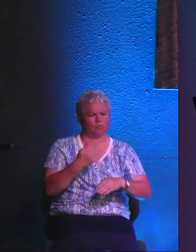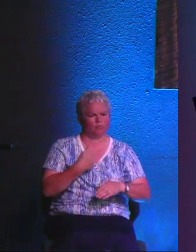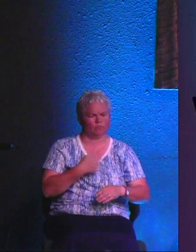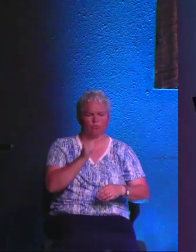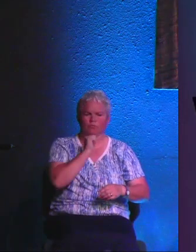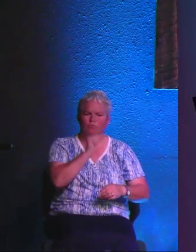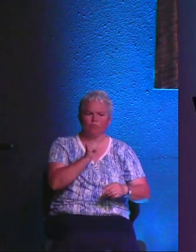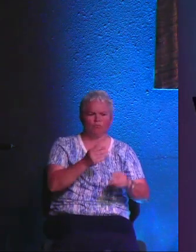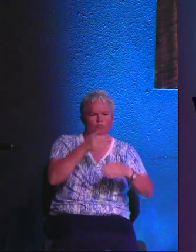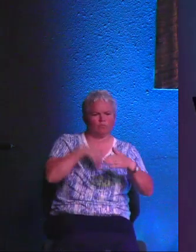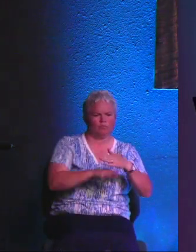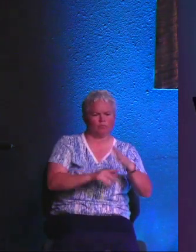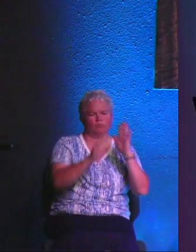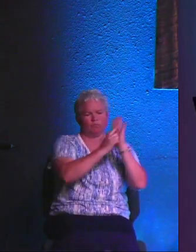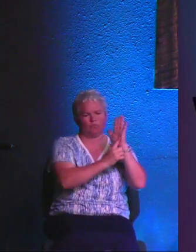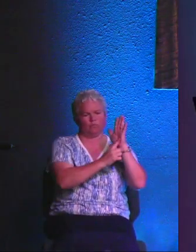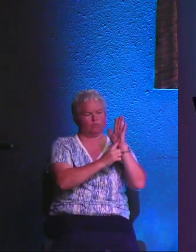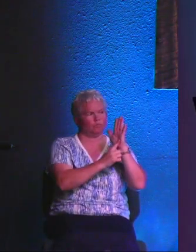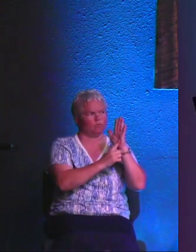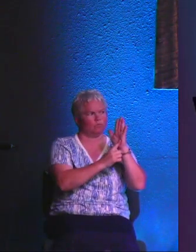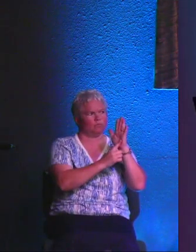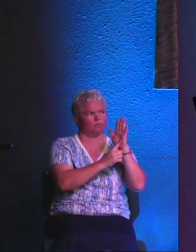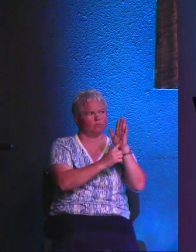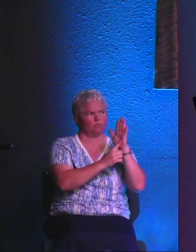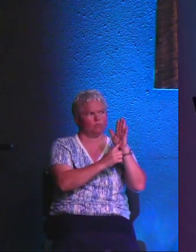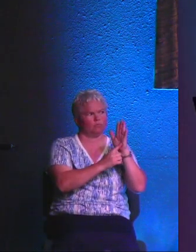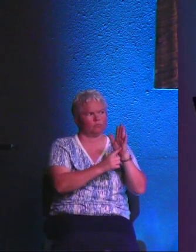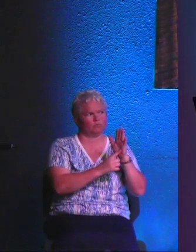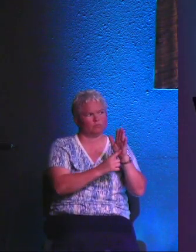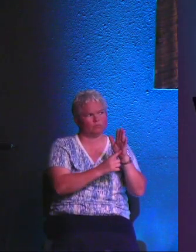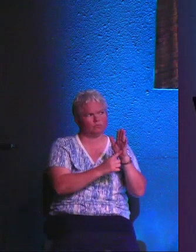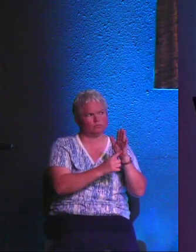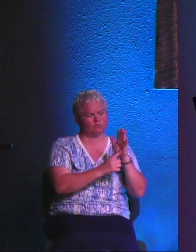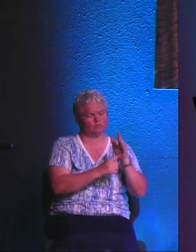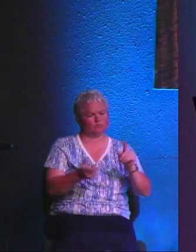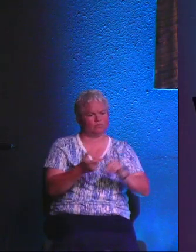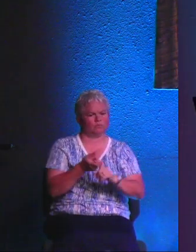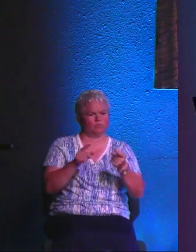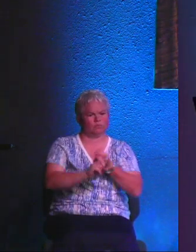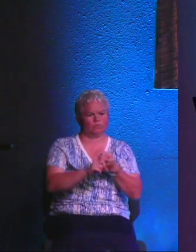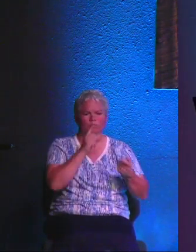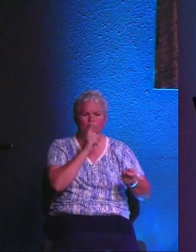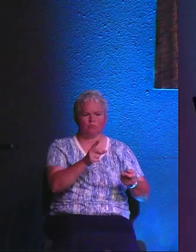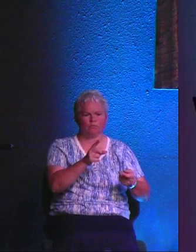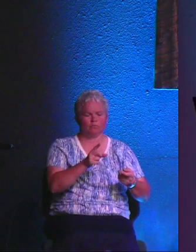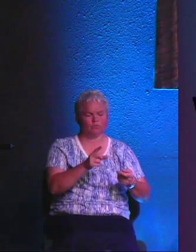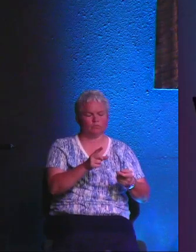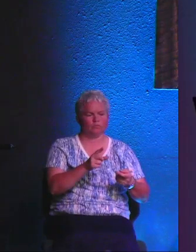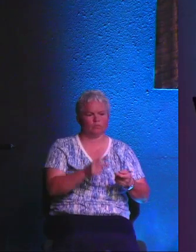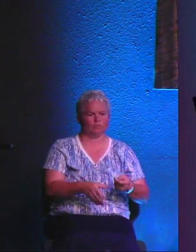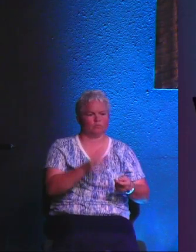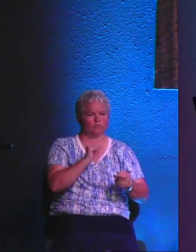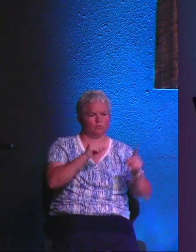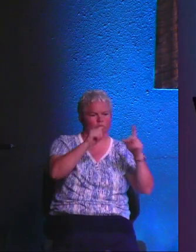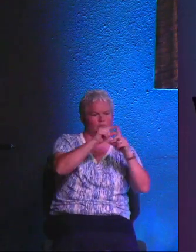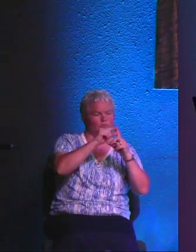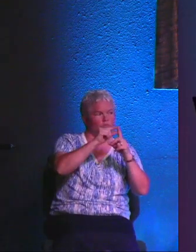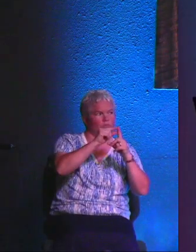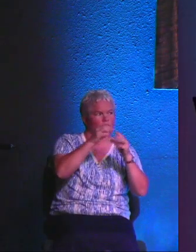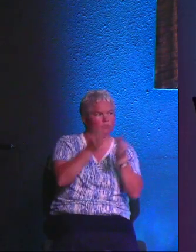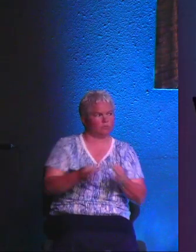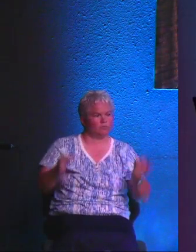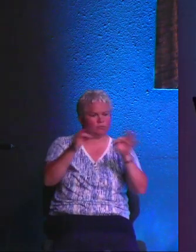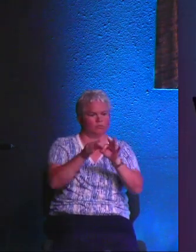not under law, but grace. I am now learning who true friends are, and I know my worth, and